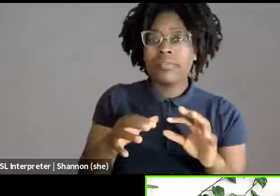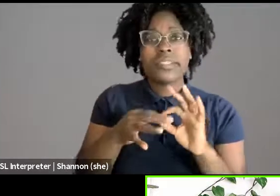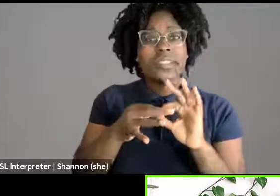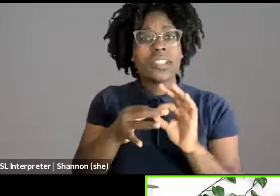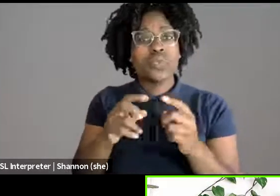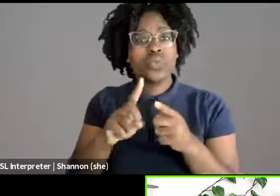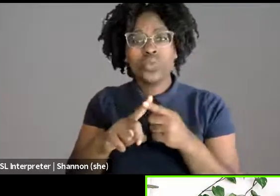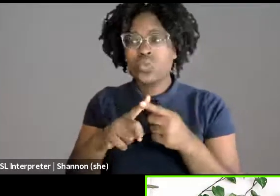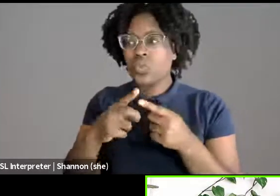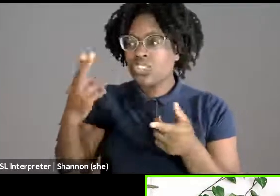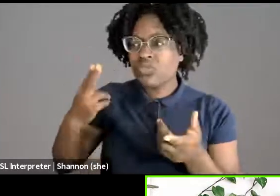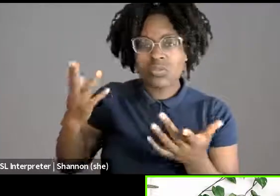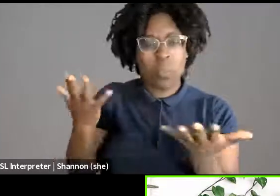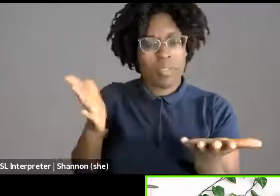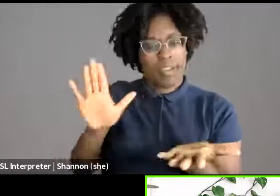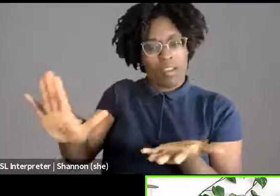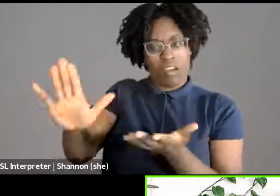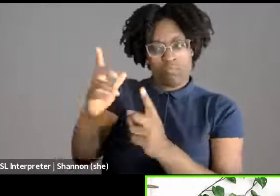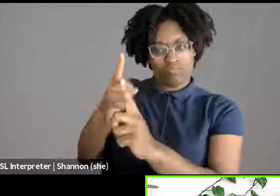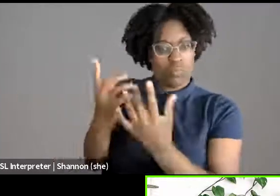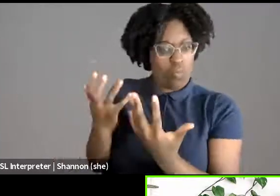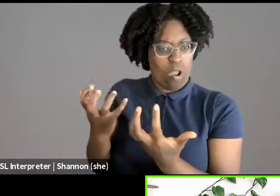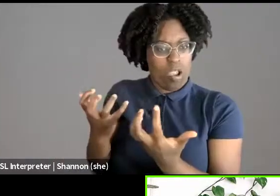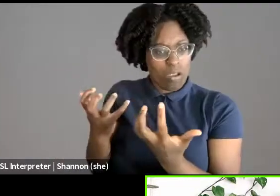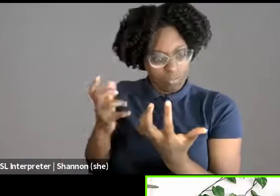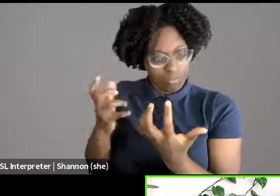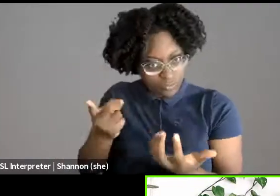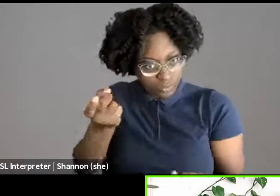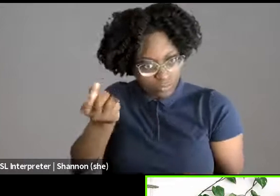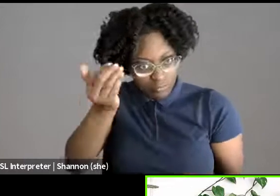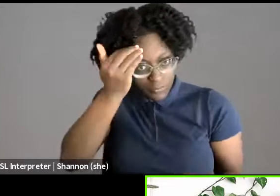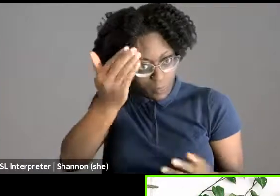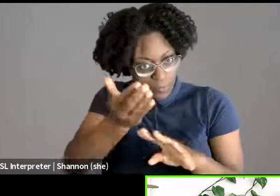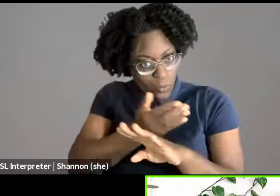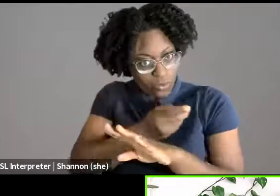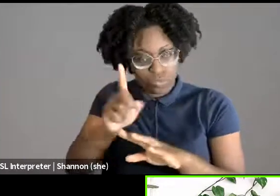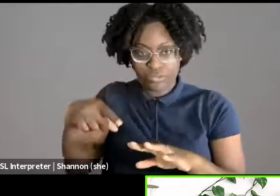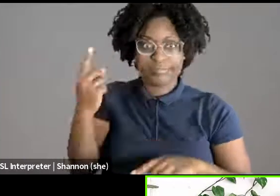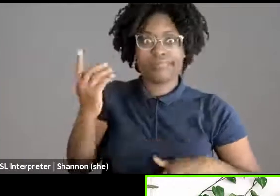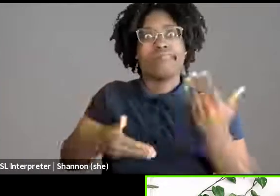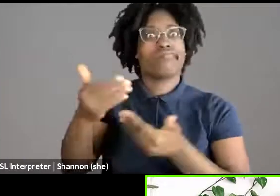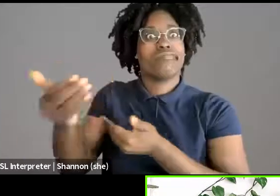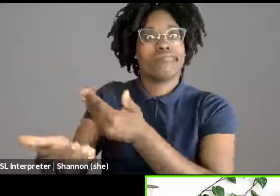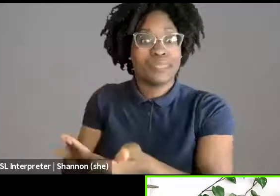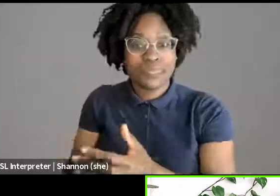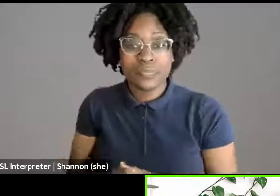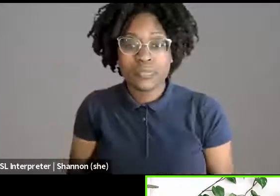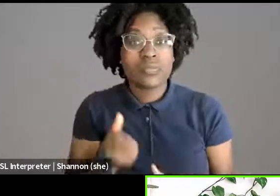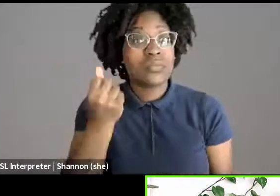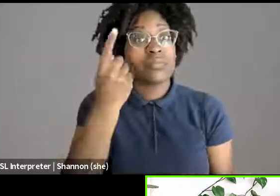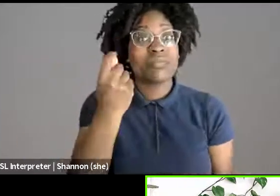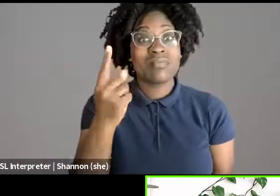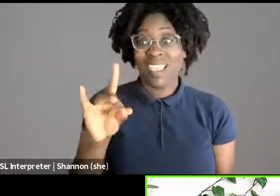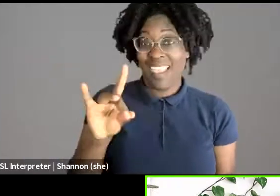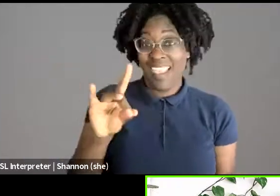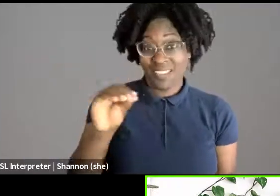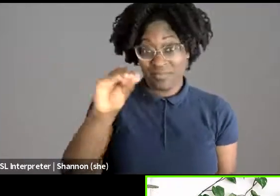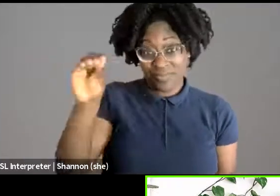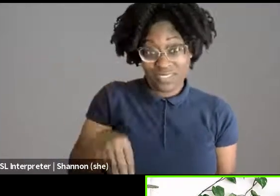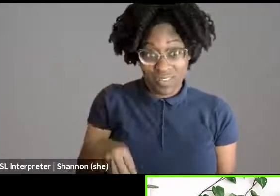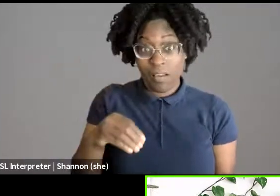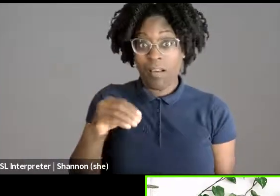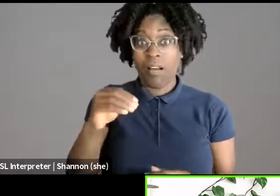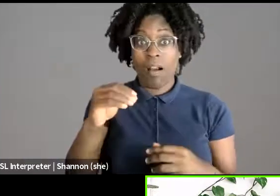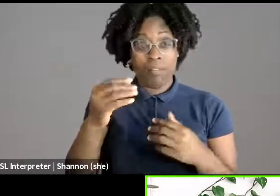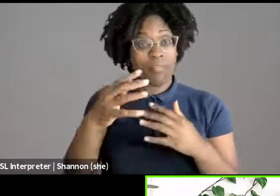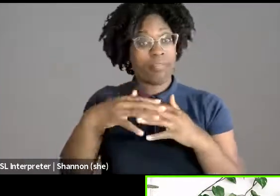of us, so upwards of 78% of Native people don't live on our own territories any longer. We've been moved off